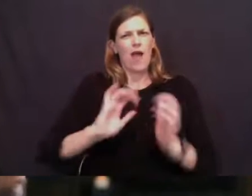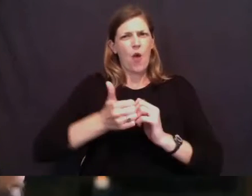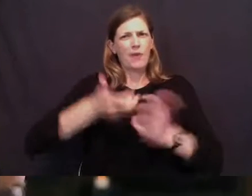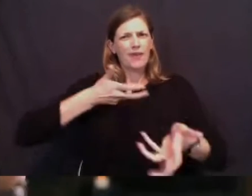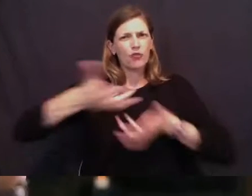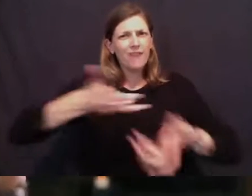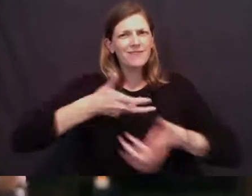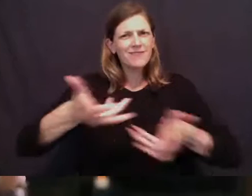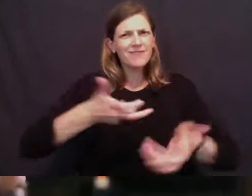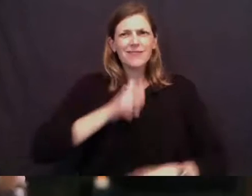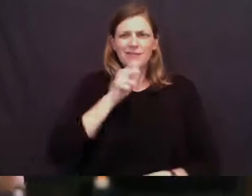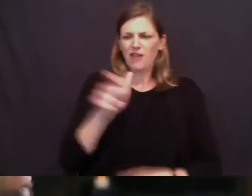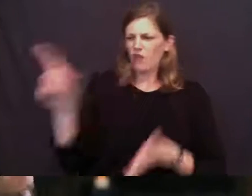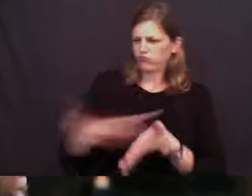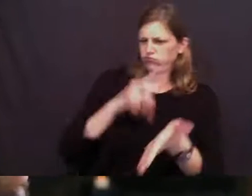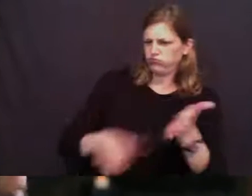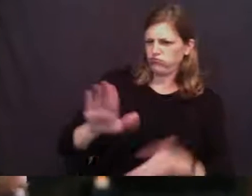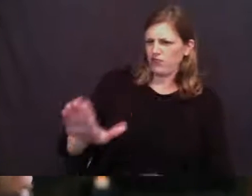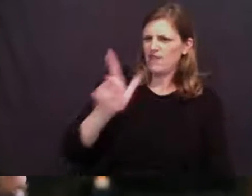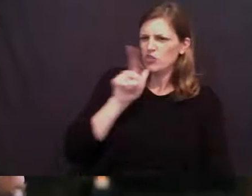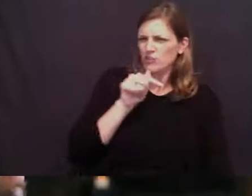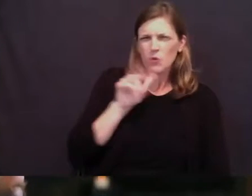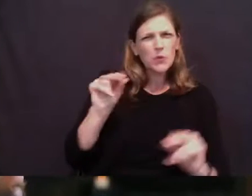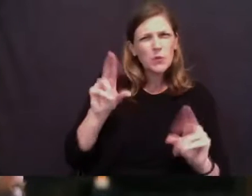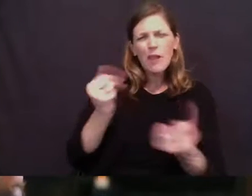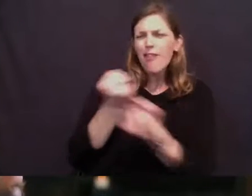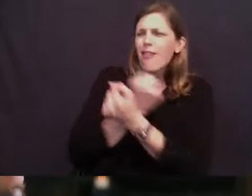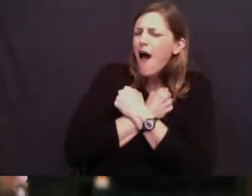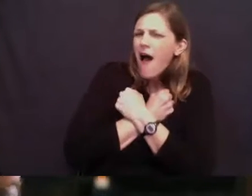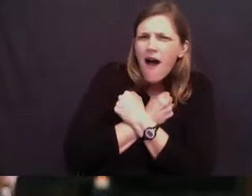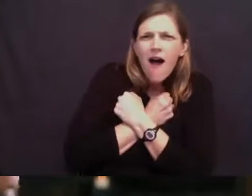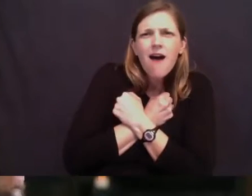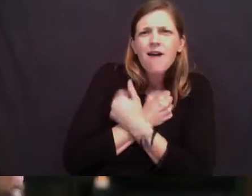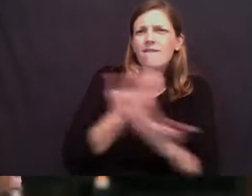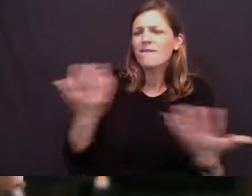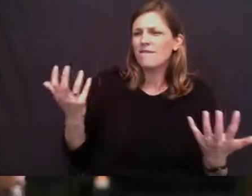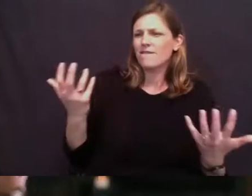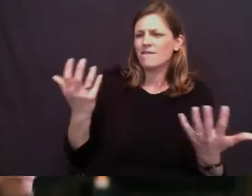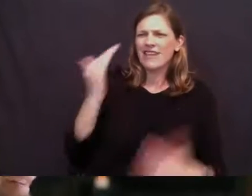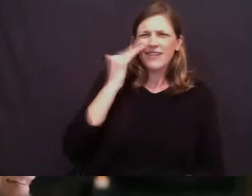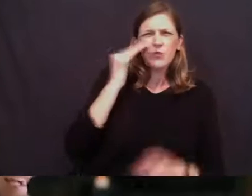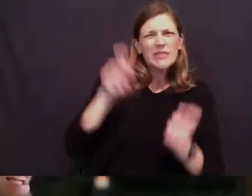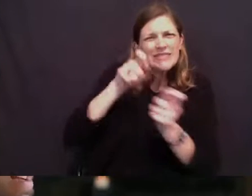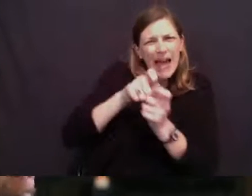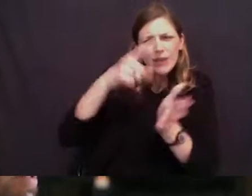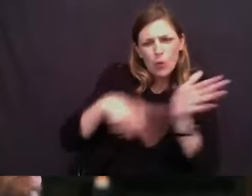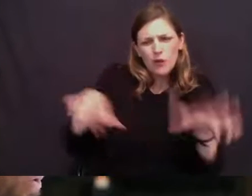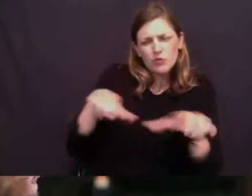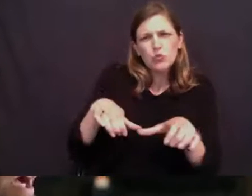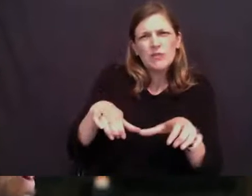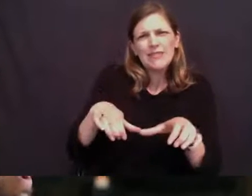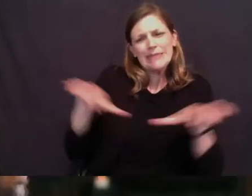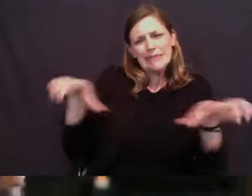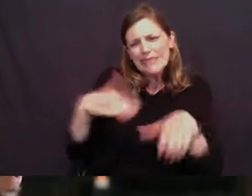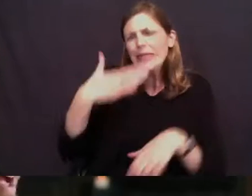their disappointment. He loved them unconditionally. He knew exactly what he was doing, and he did the very best thing that he could have done for